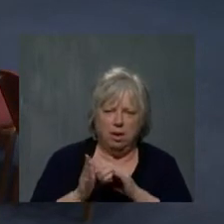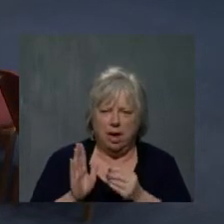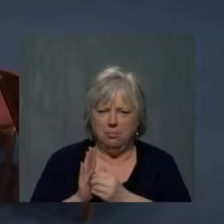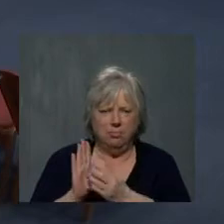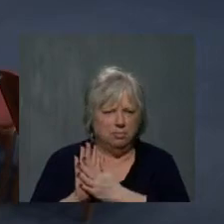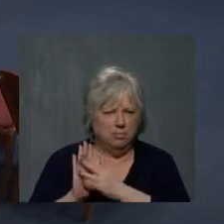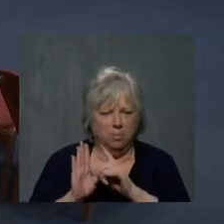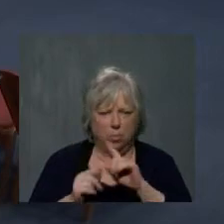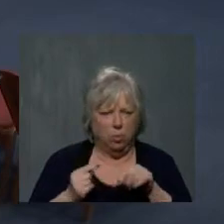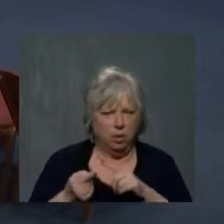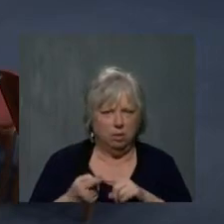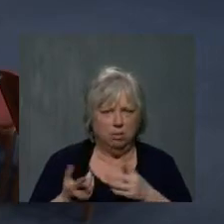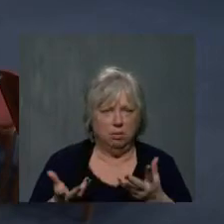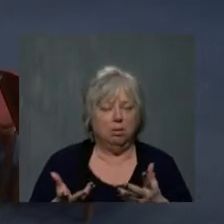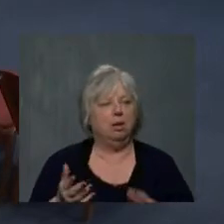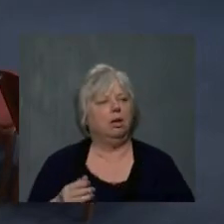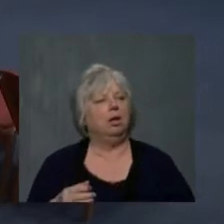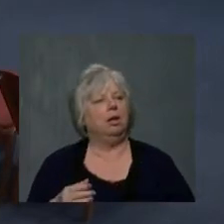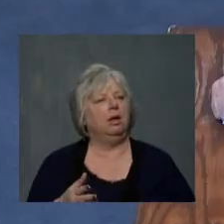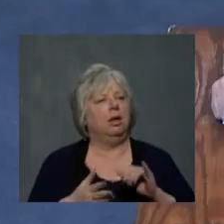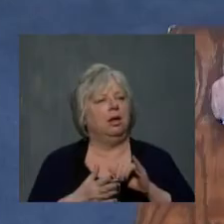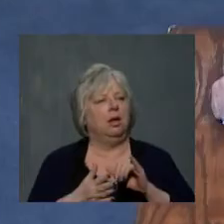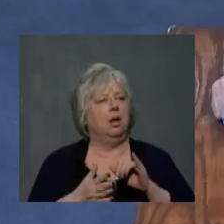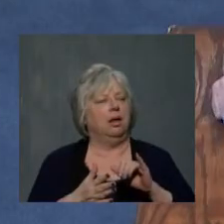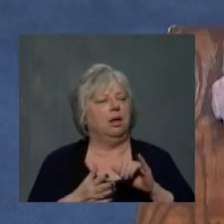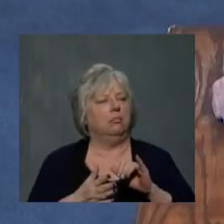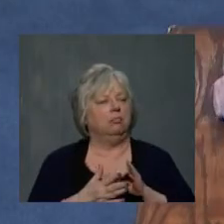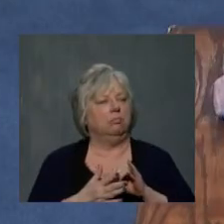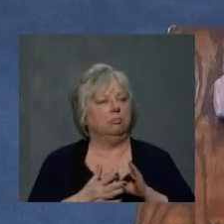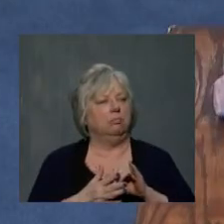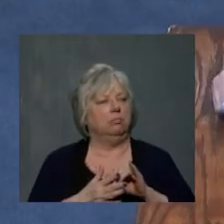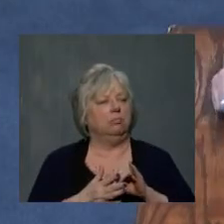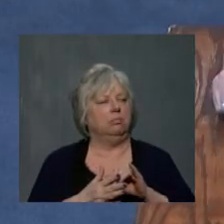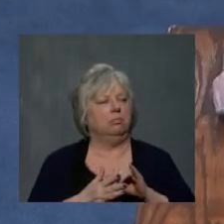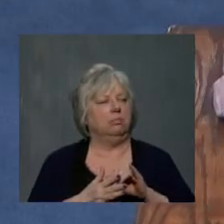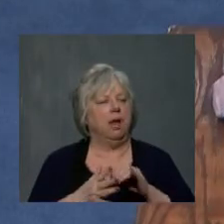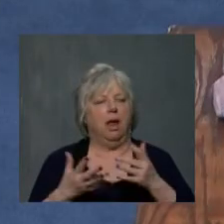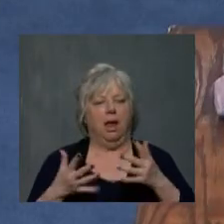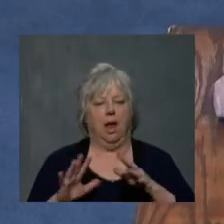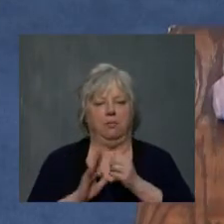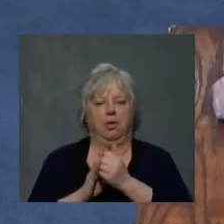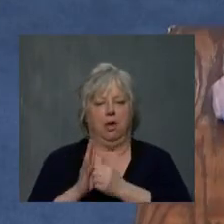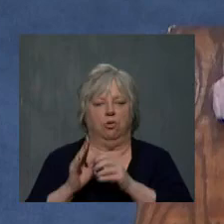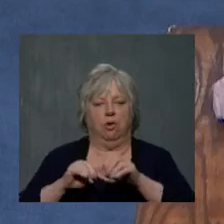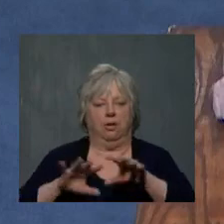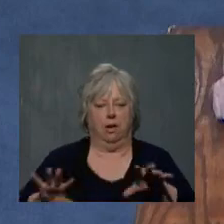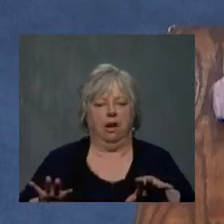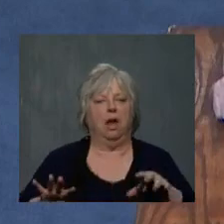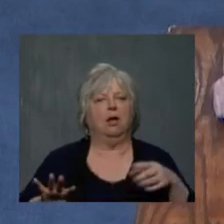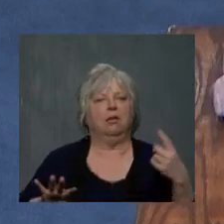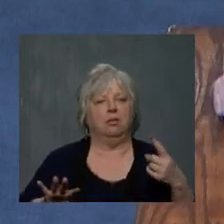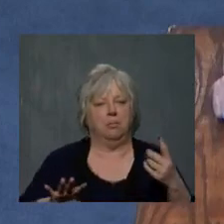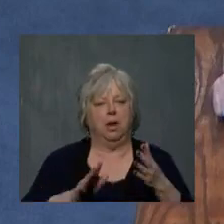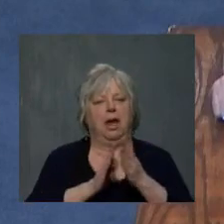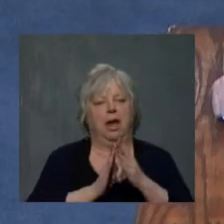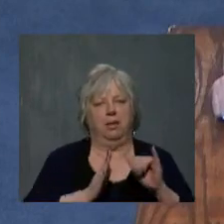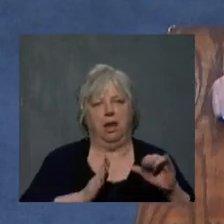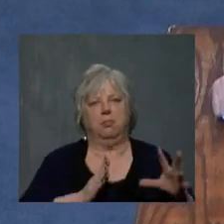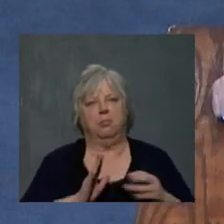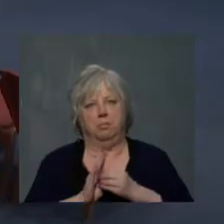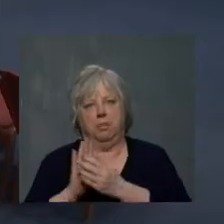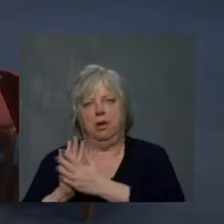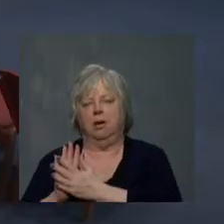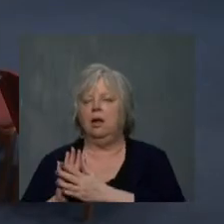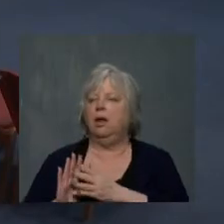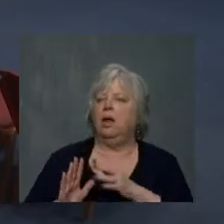added? That was a request to be added after the agendas went out. Director Wyrick, that's